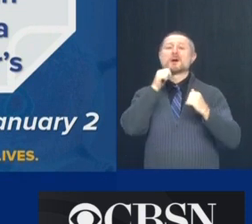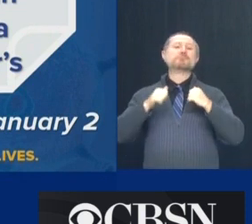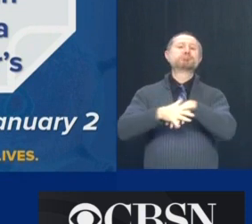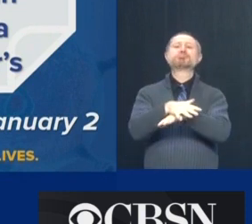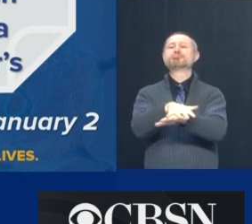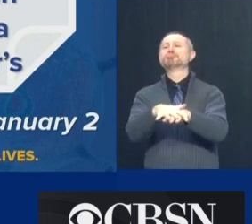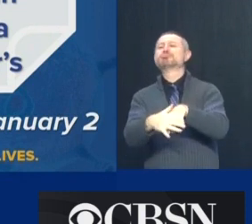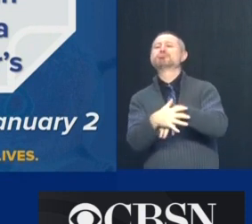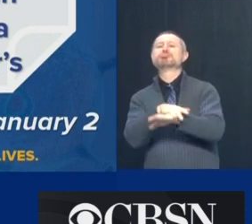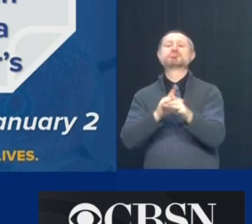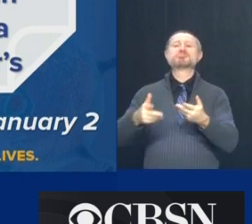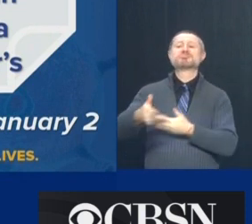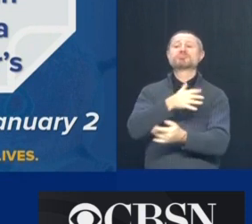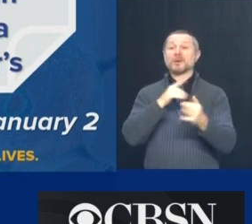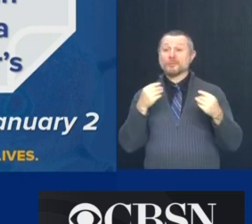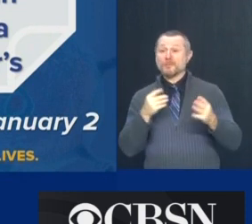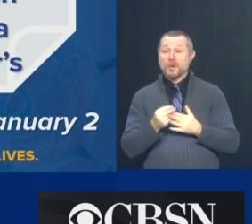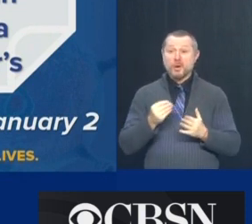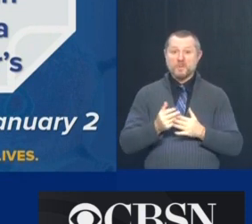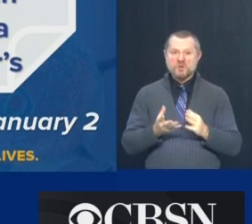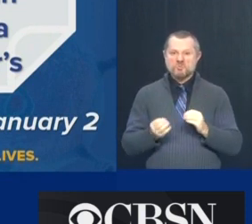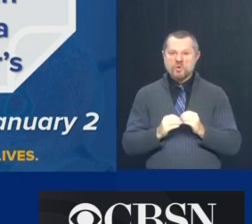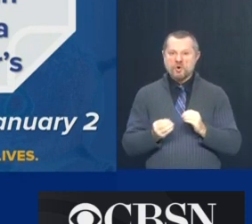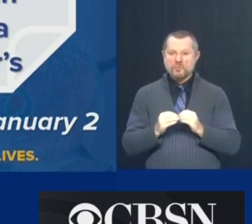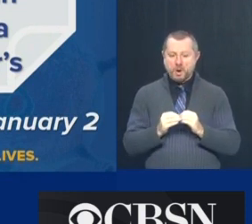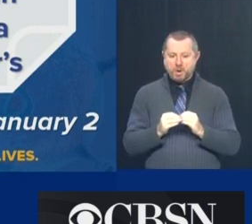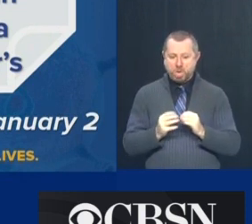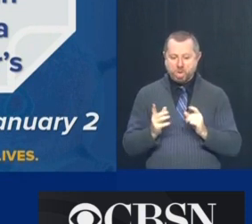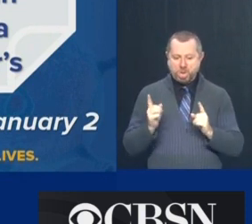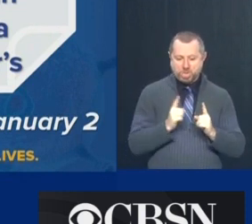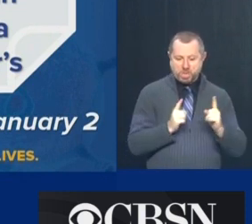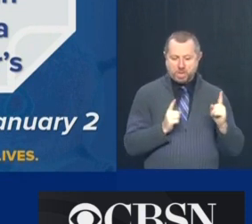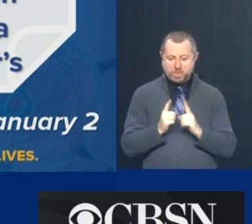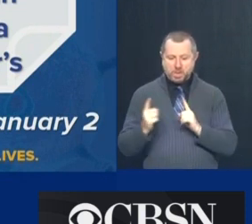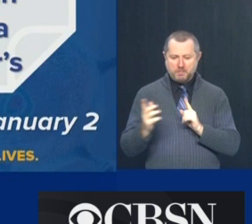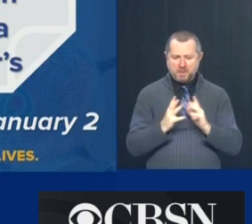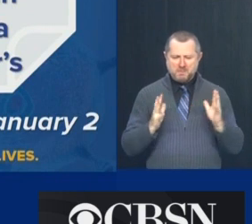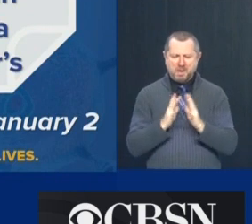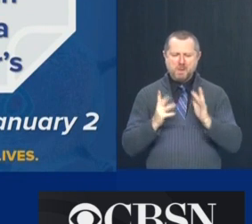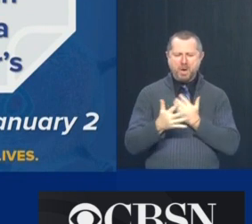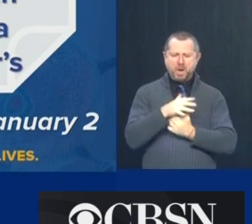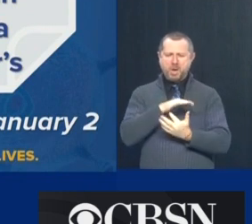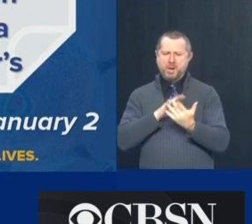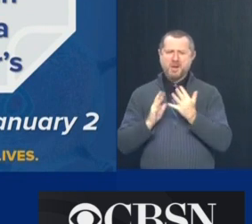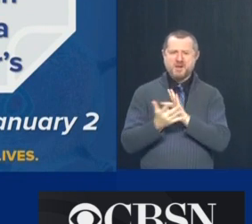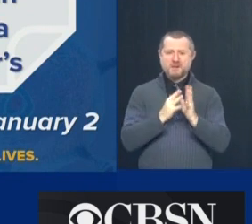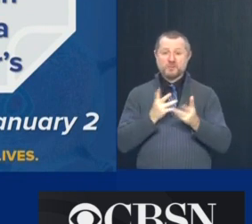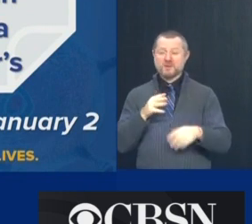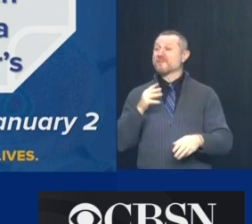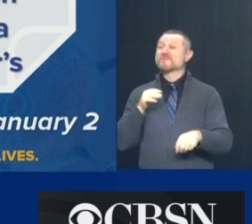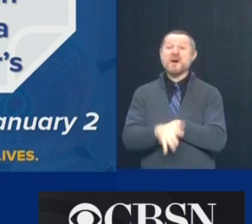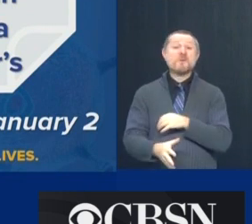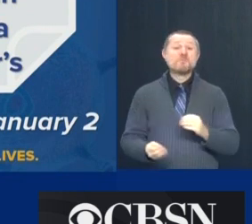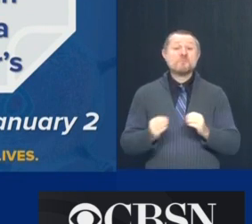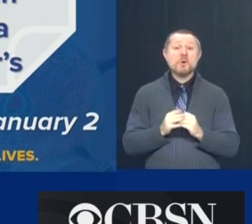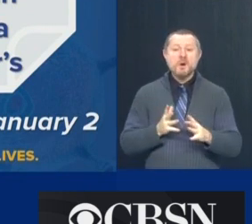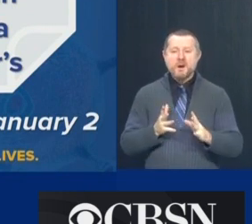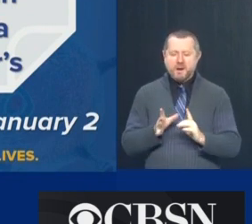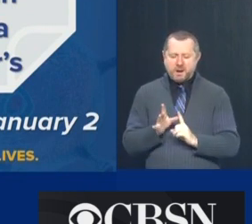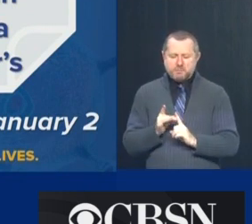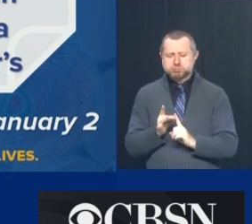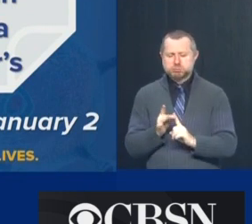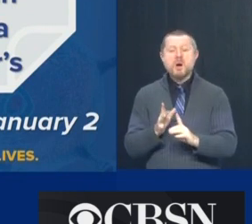increased mobility, increased social activity, increased viral infection rate. It